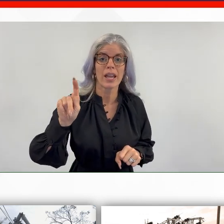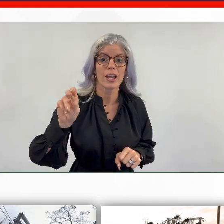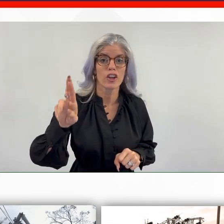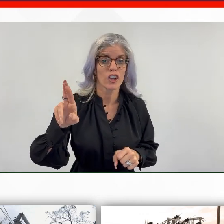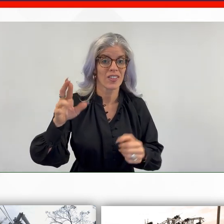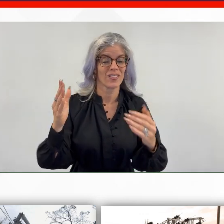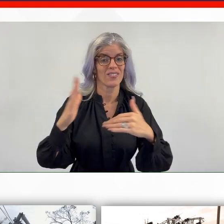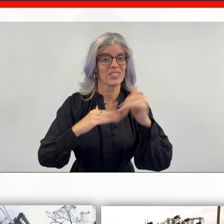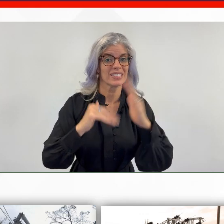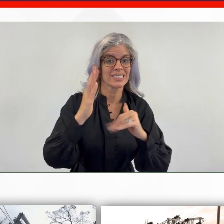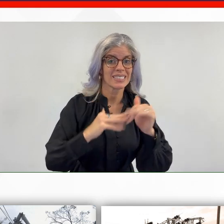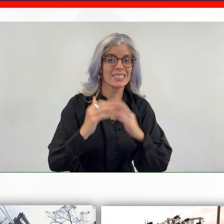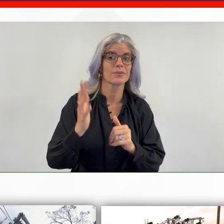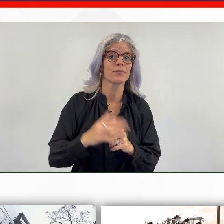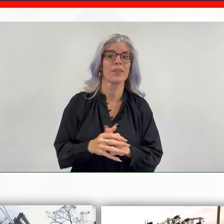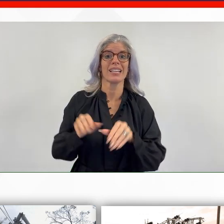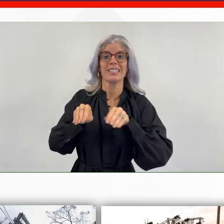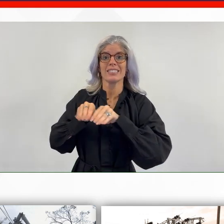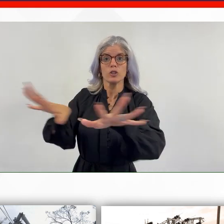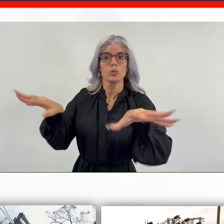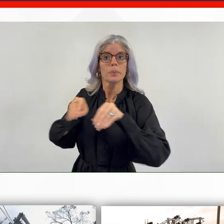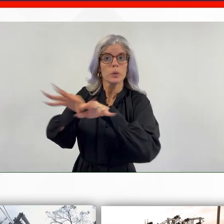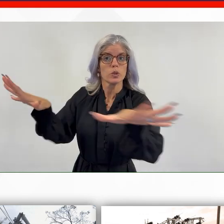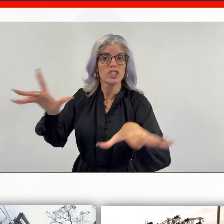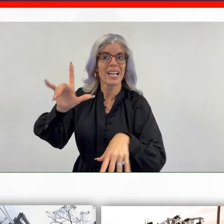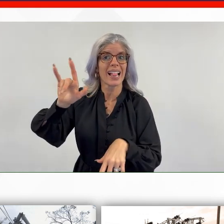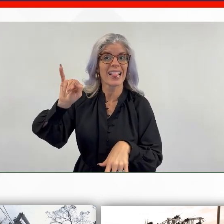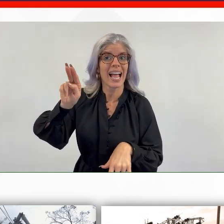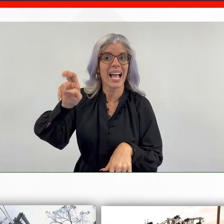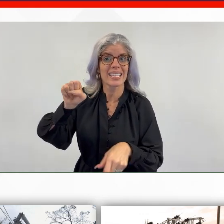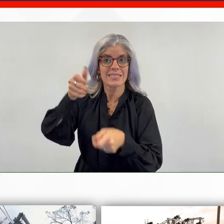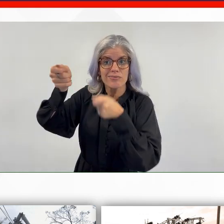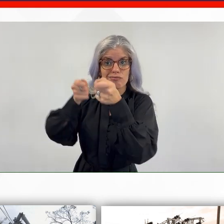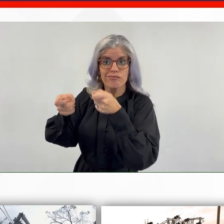or revenue lost if a utility is shut down.